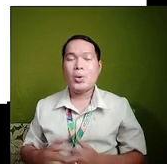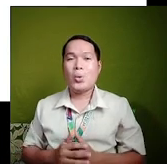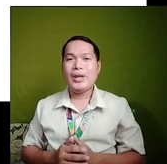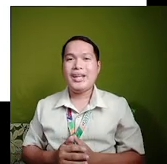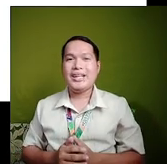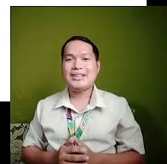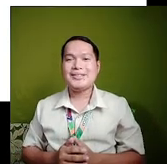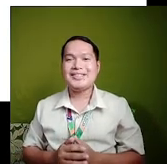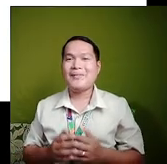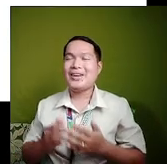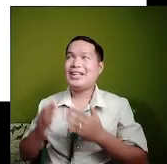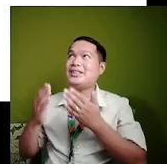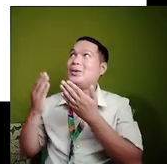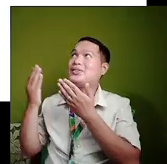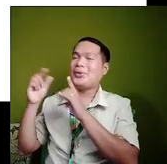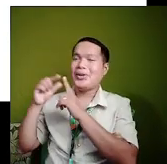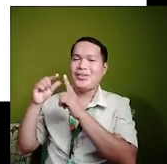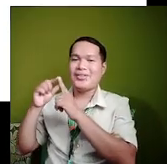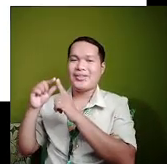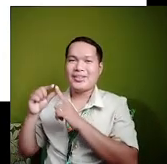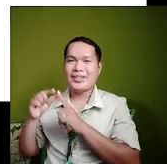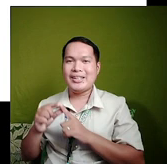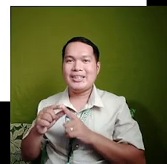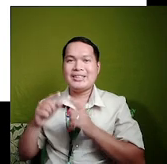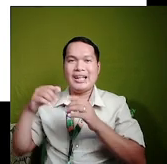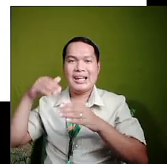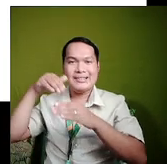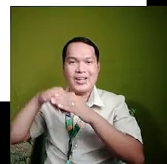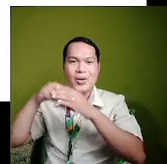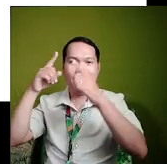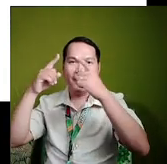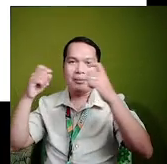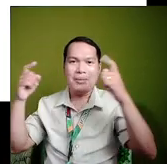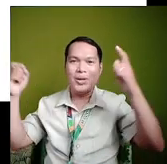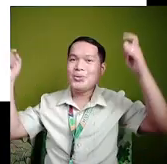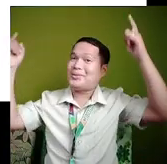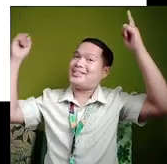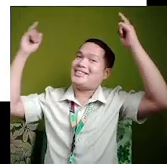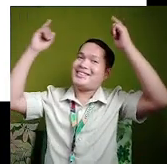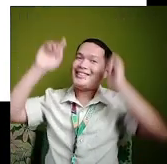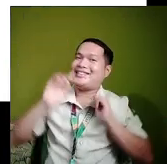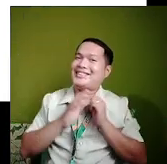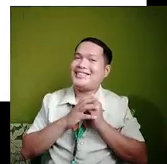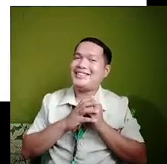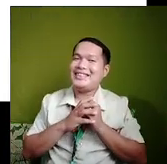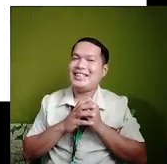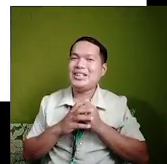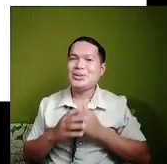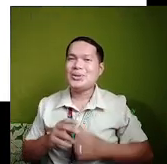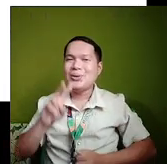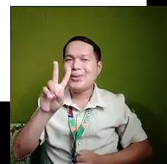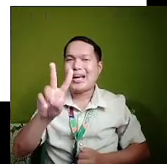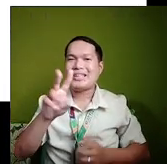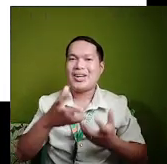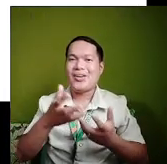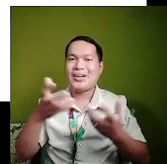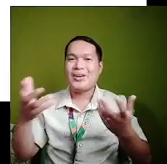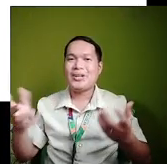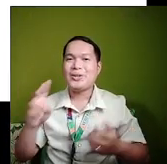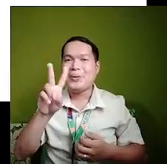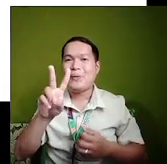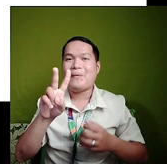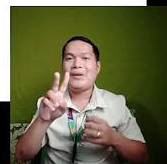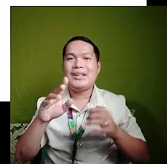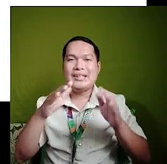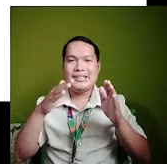We need to separate those words na nasa loob ng balloon into two category